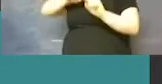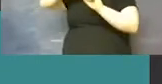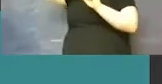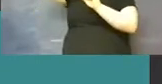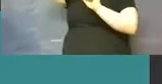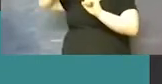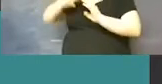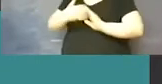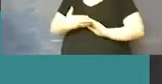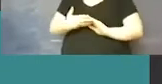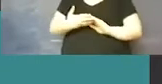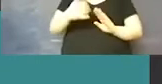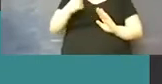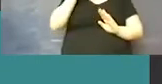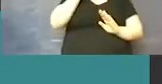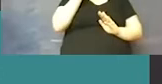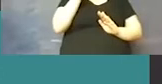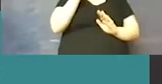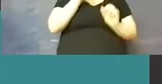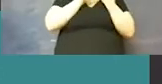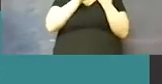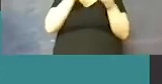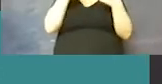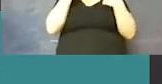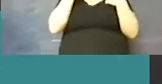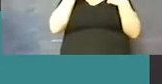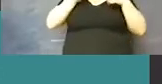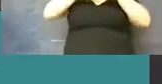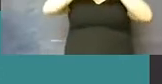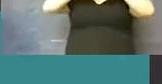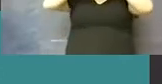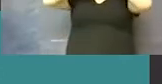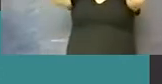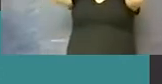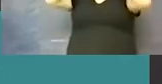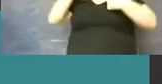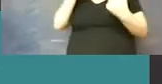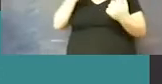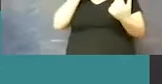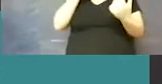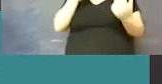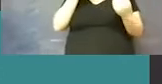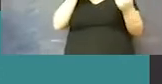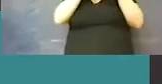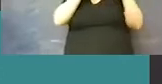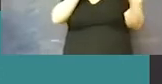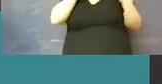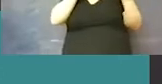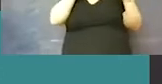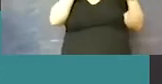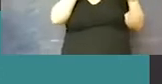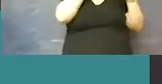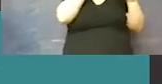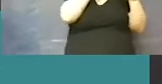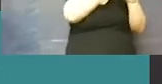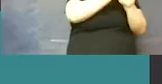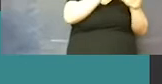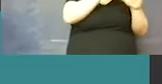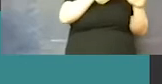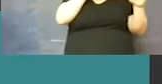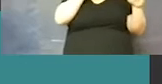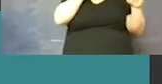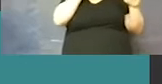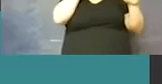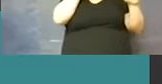believe we will have a continue to have a rise in the cases until we have a more significant buy-in from our community about people, how people spend their